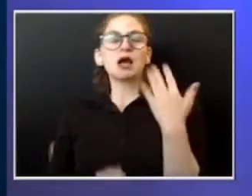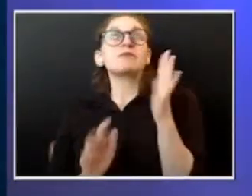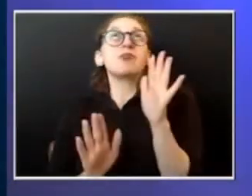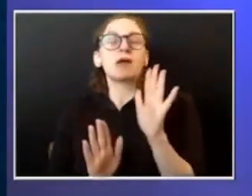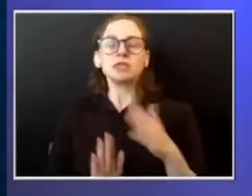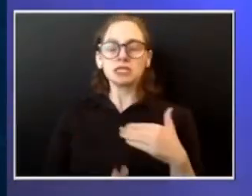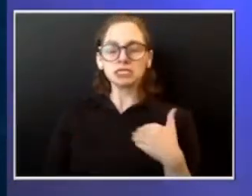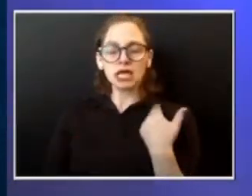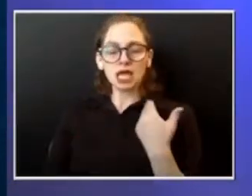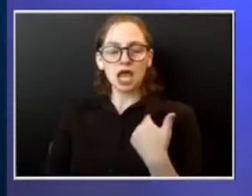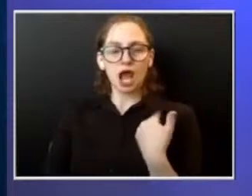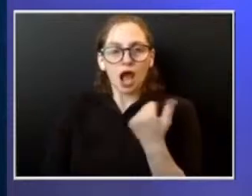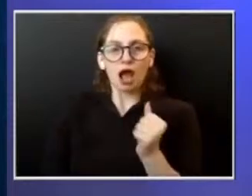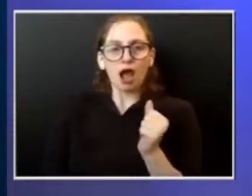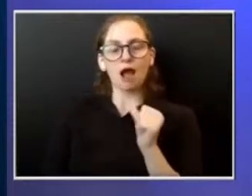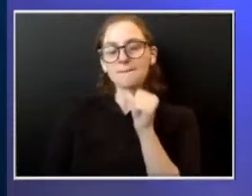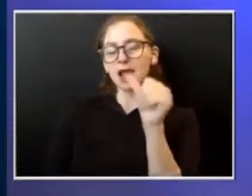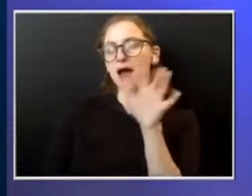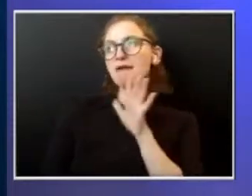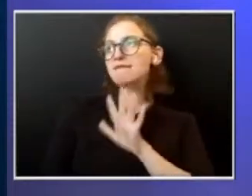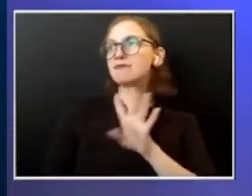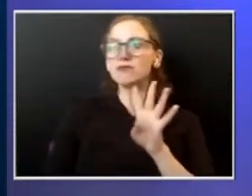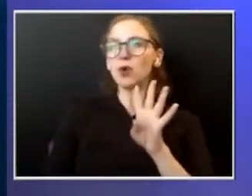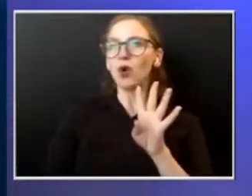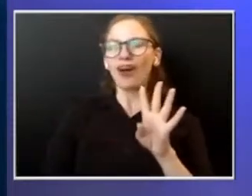I'm heard. not 54 years old.